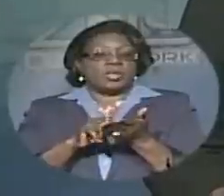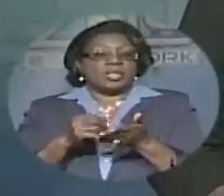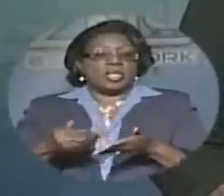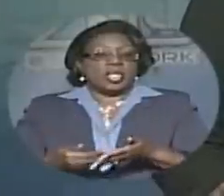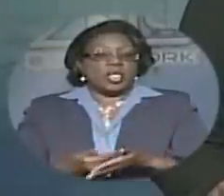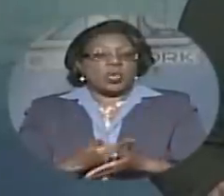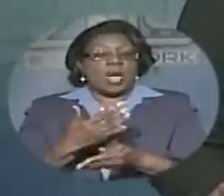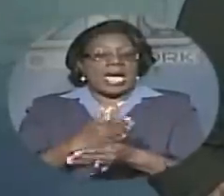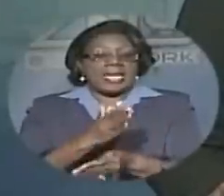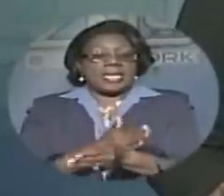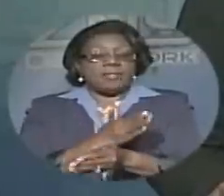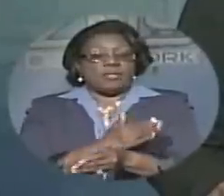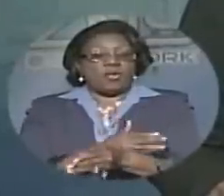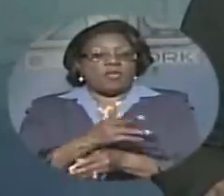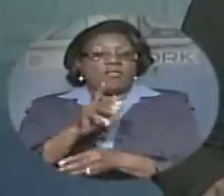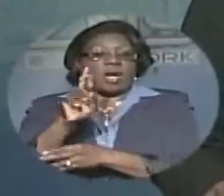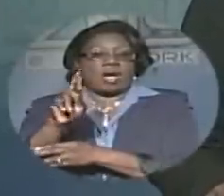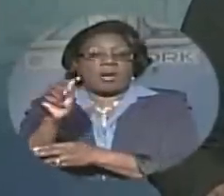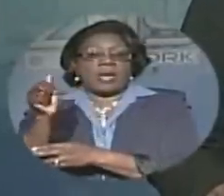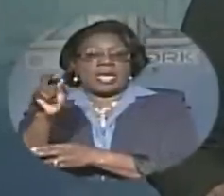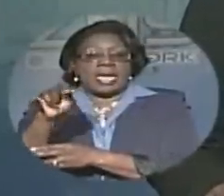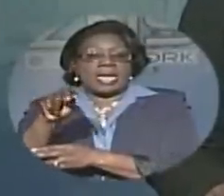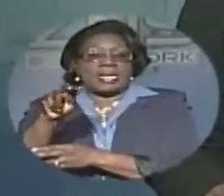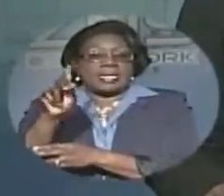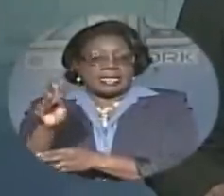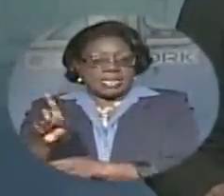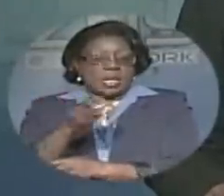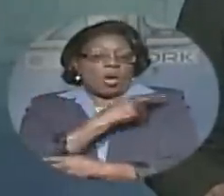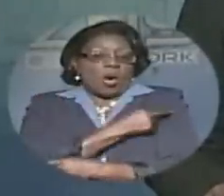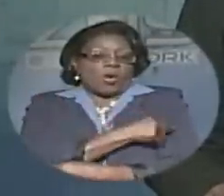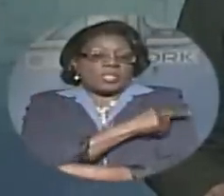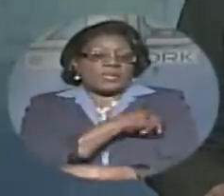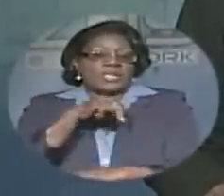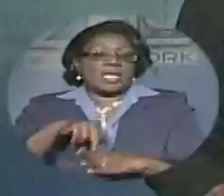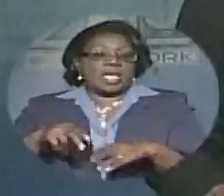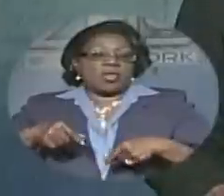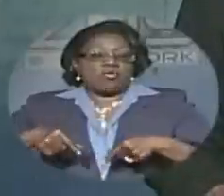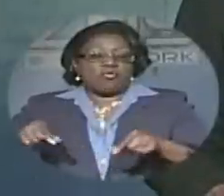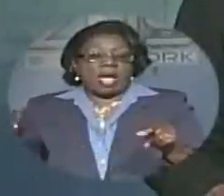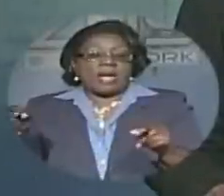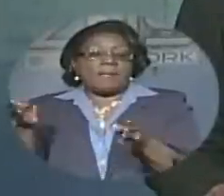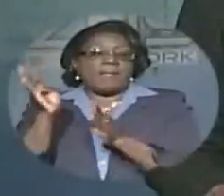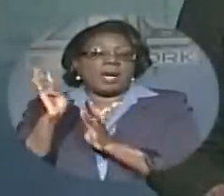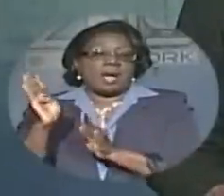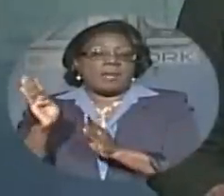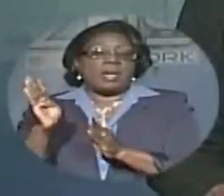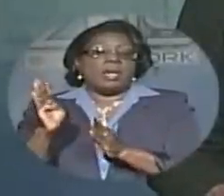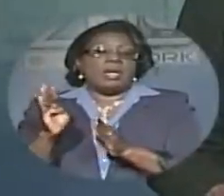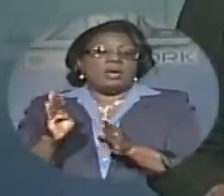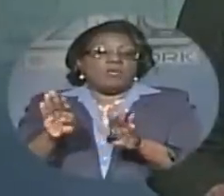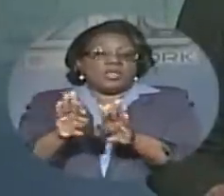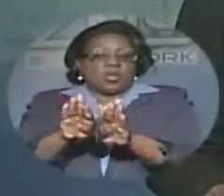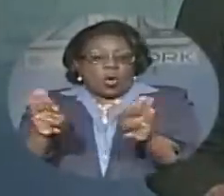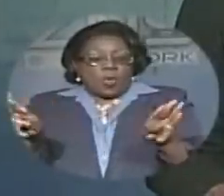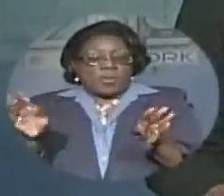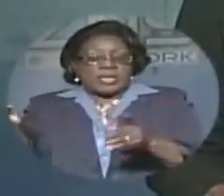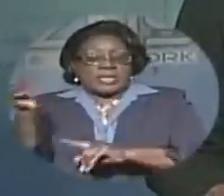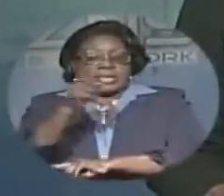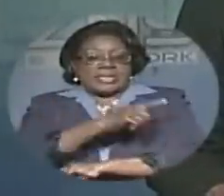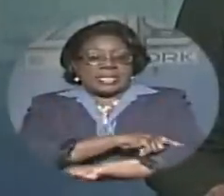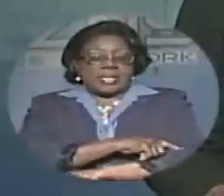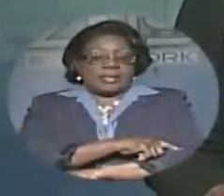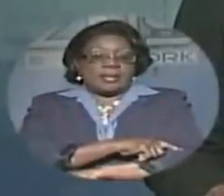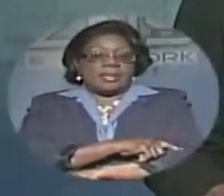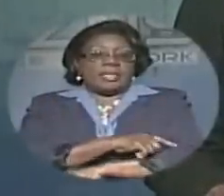The new and improved Rand Memorial Hospital in Grand Bahama was officially commissioned today. The new operating theaters and an urgent care